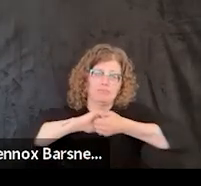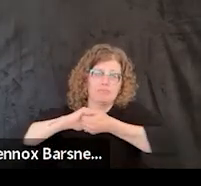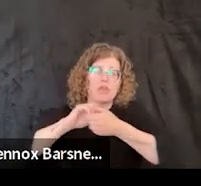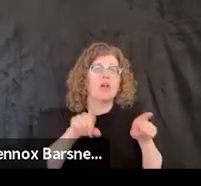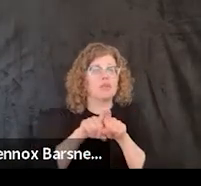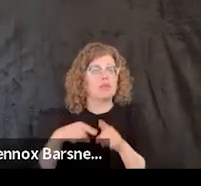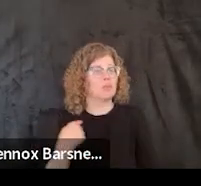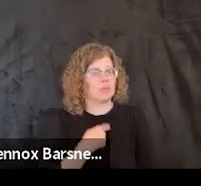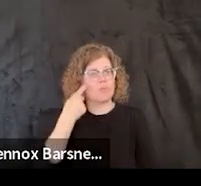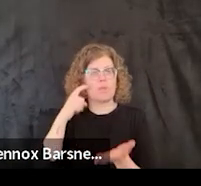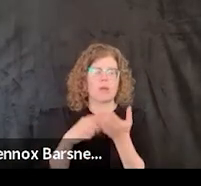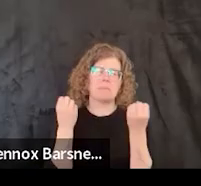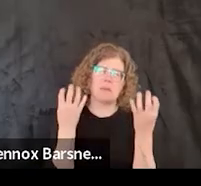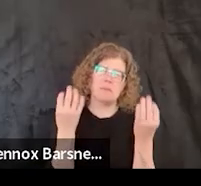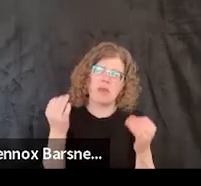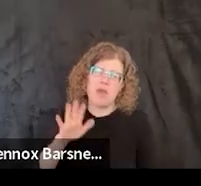Island.